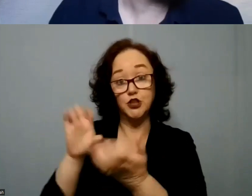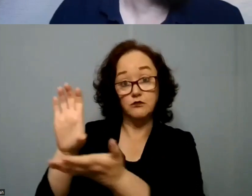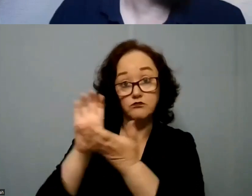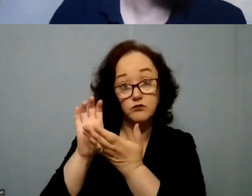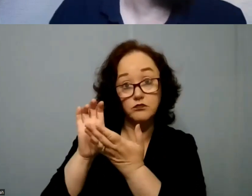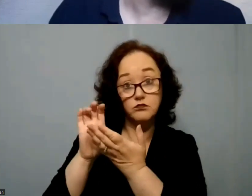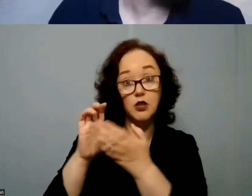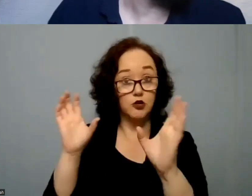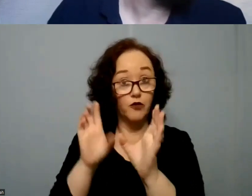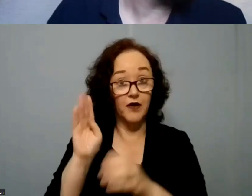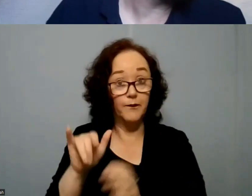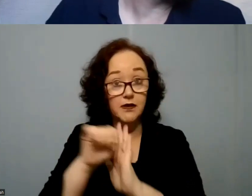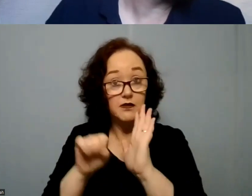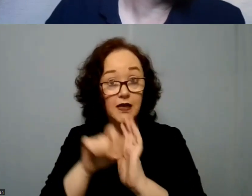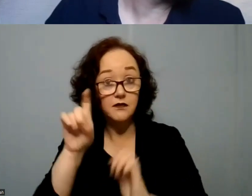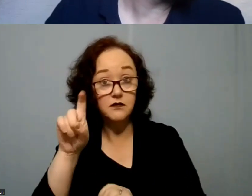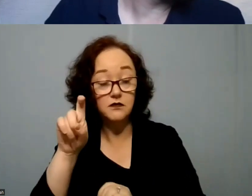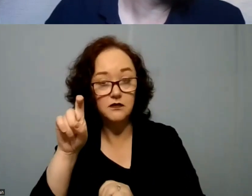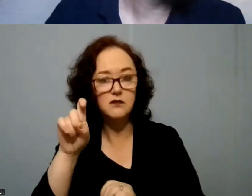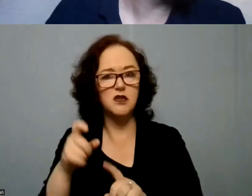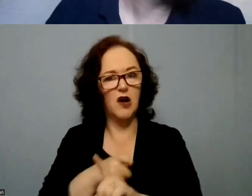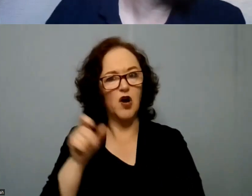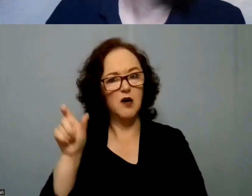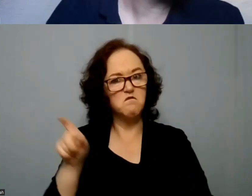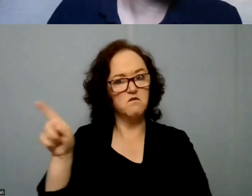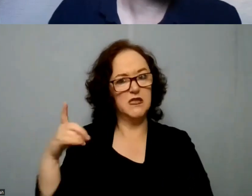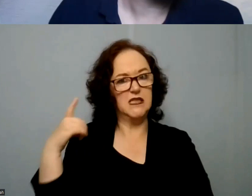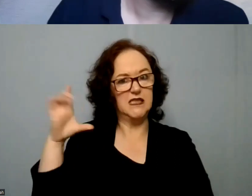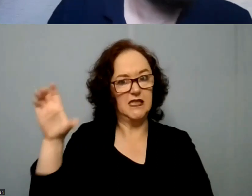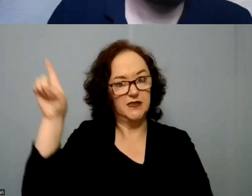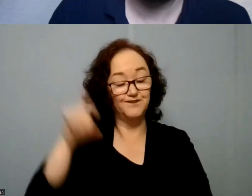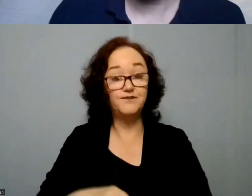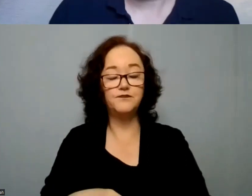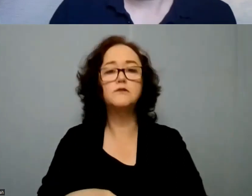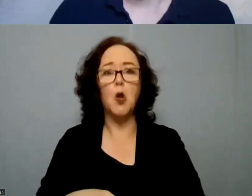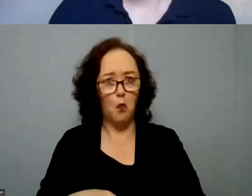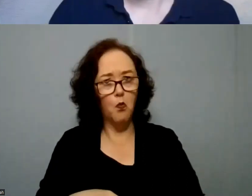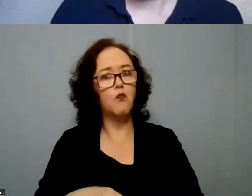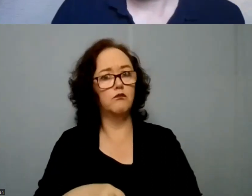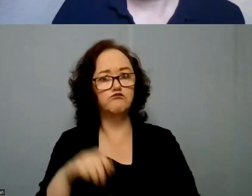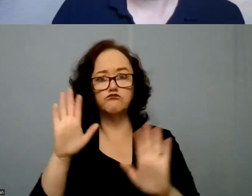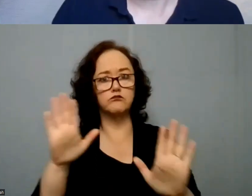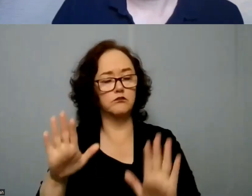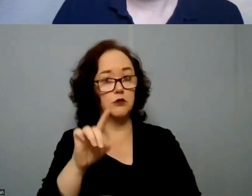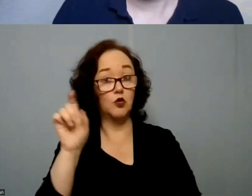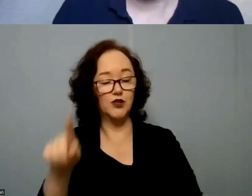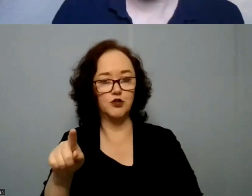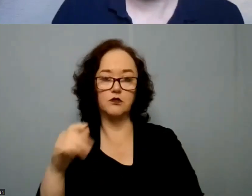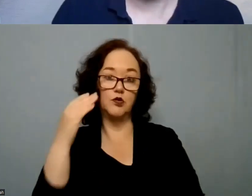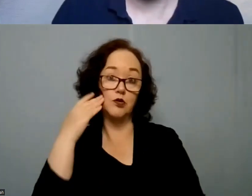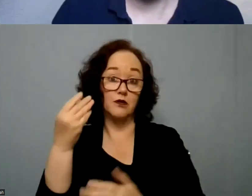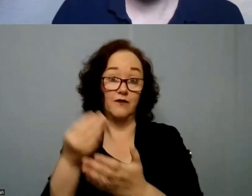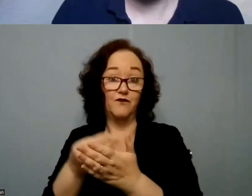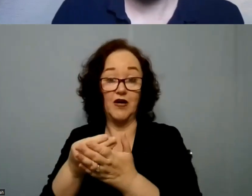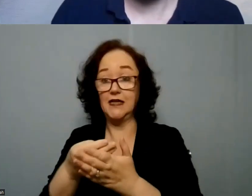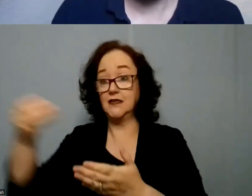This is from Jonathan in DC. Yeah, I think that's an excellent question because with the two financing streams, there